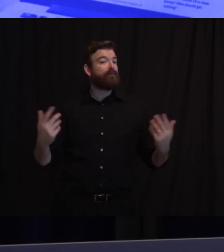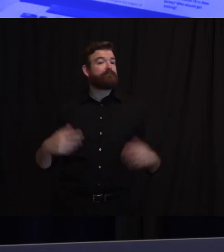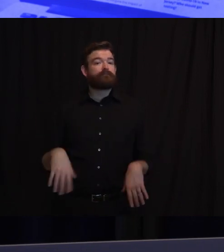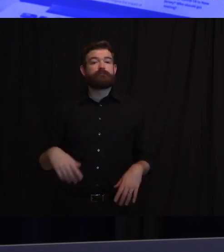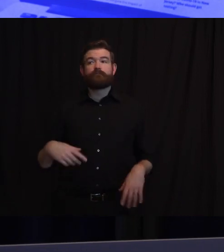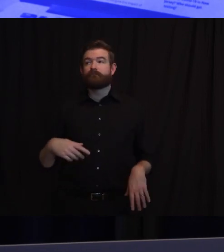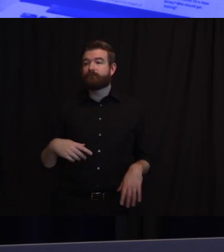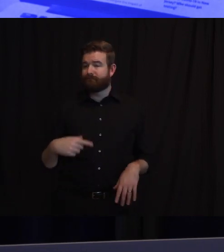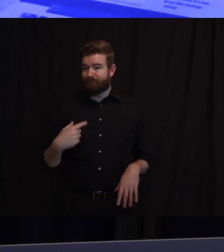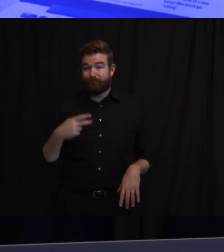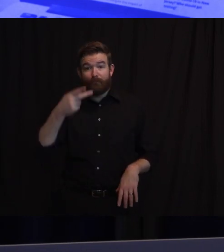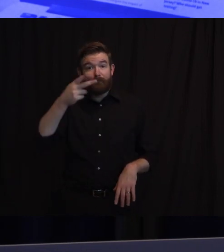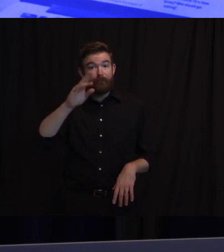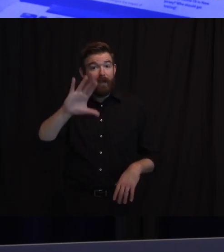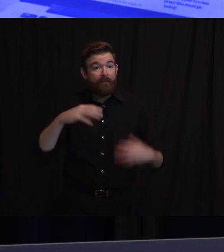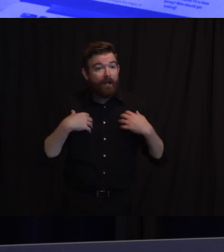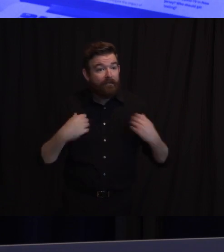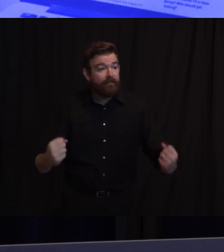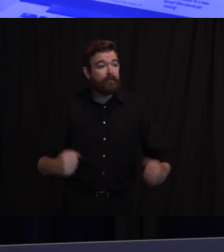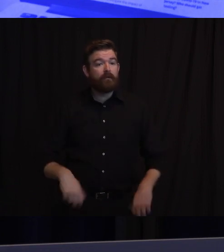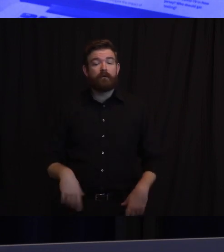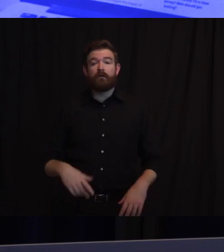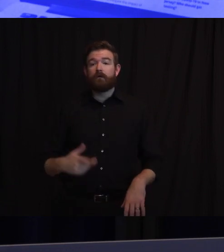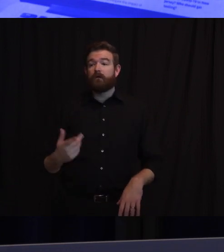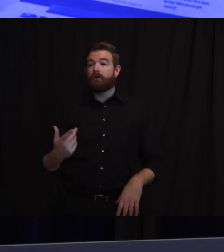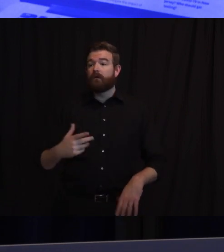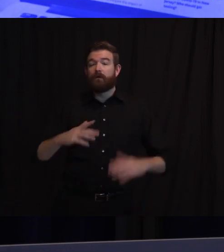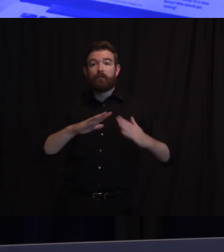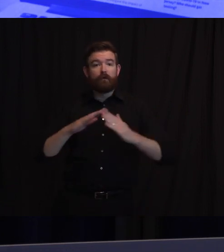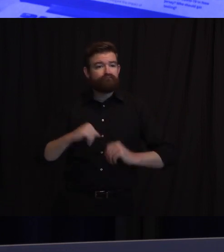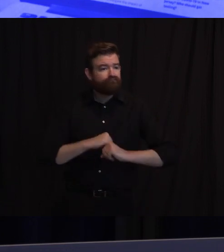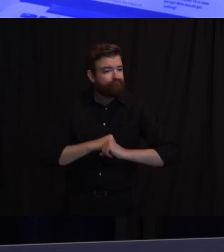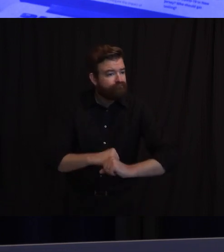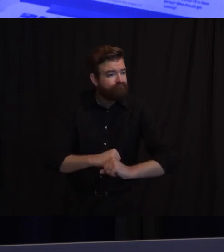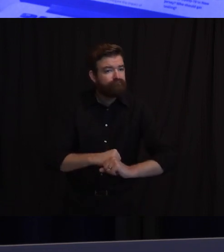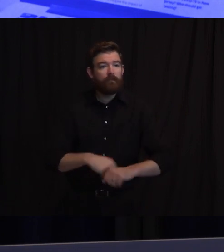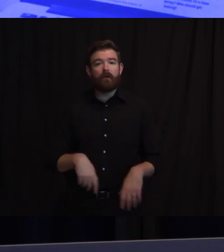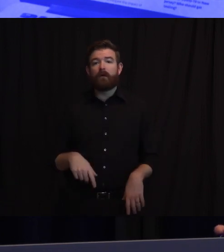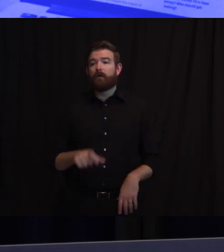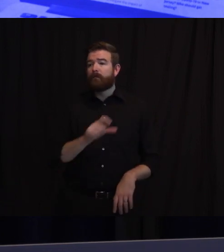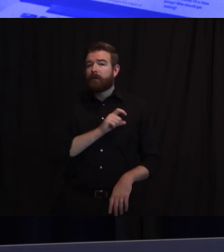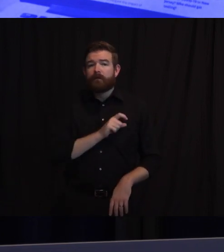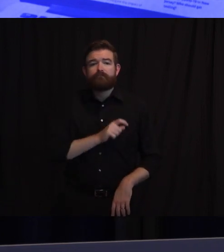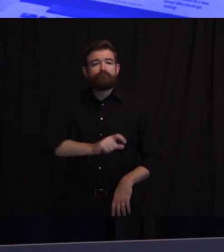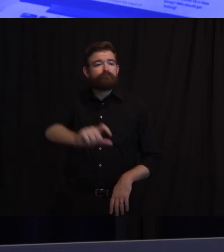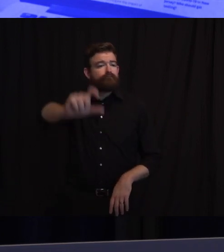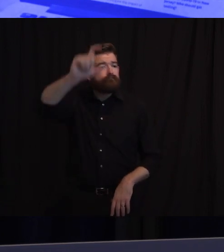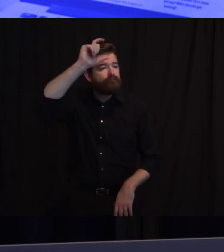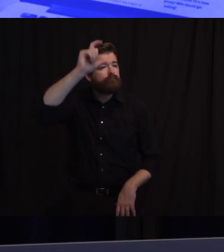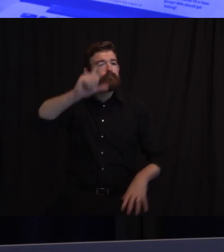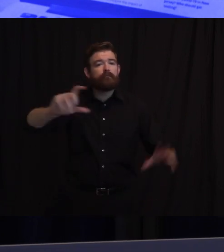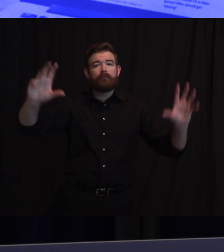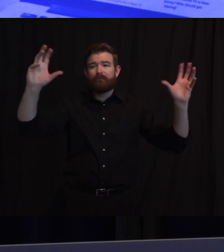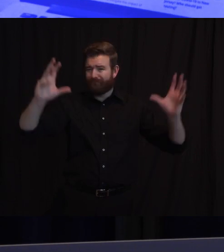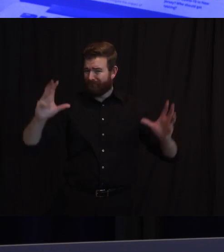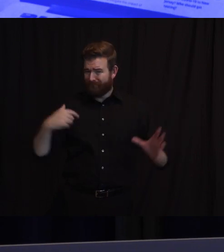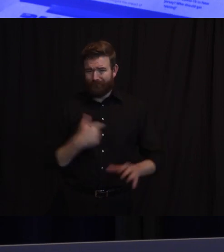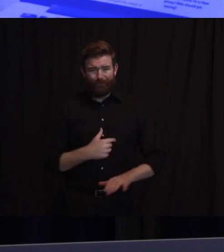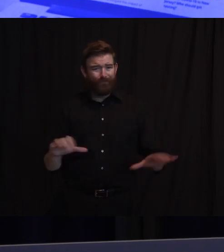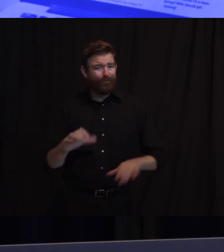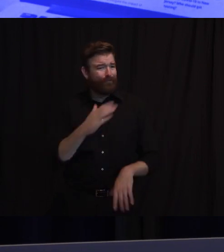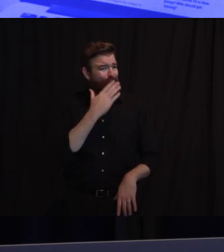protecting our communities and our law enforcement and first responder community. So just take a moment to step back